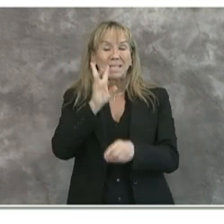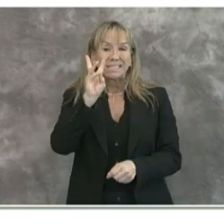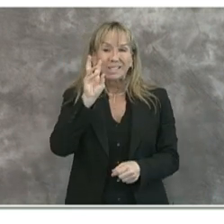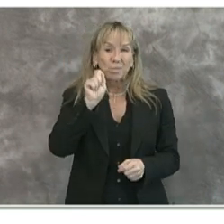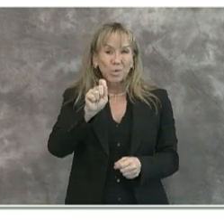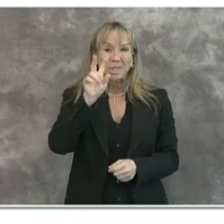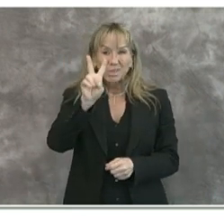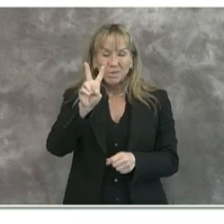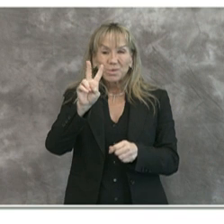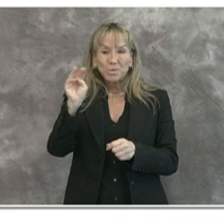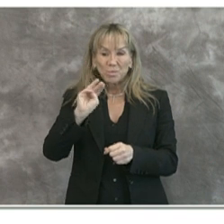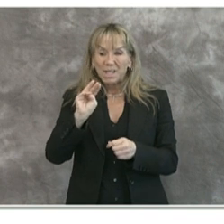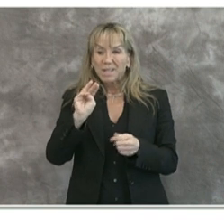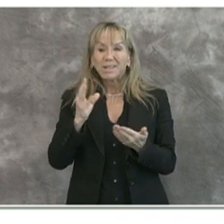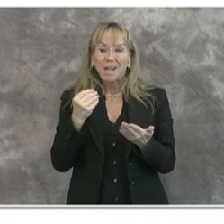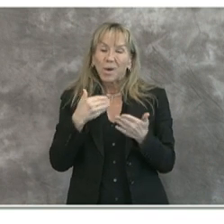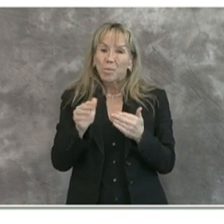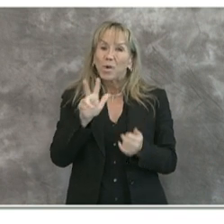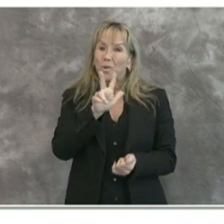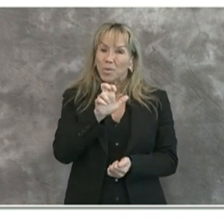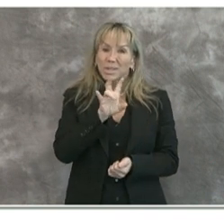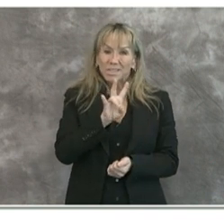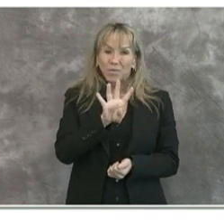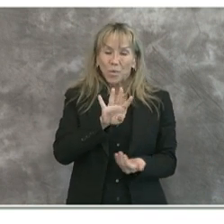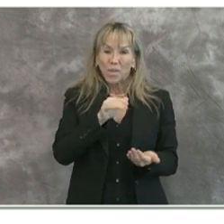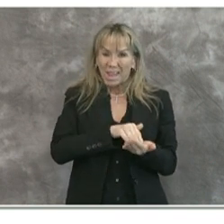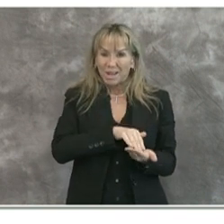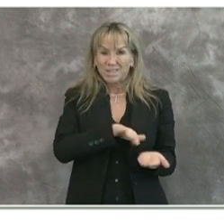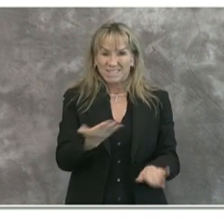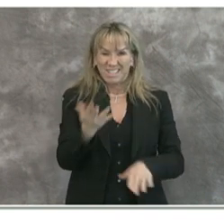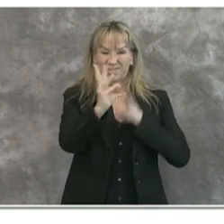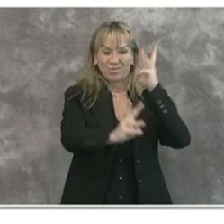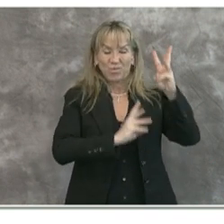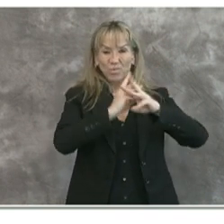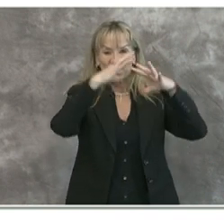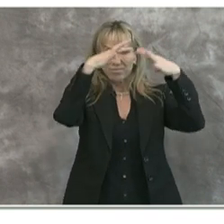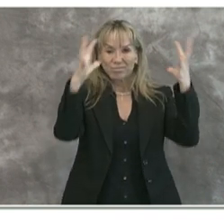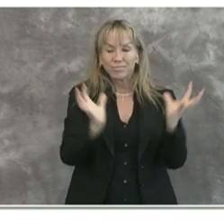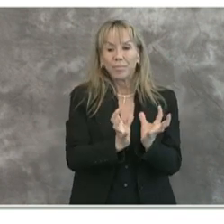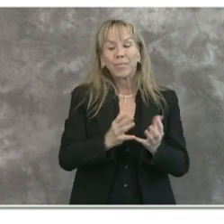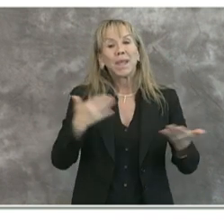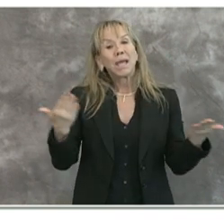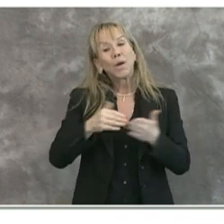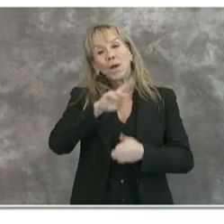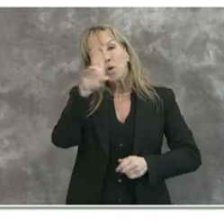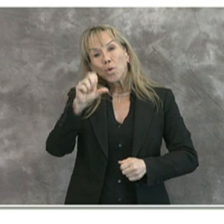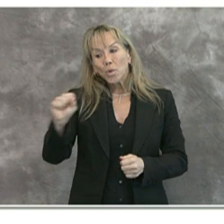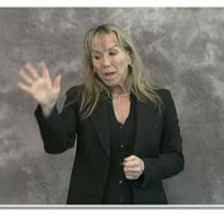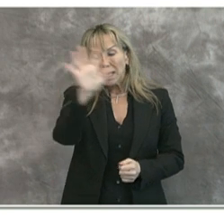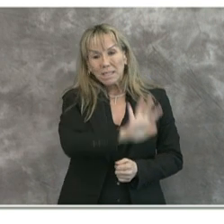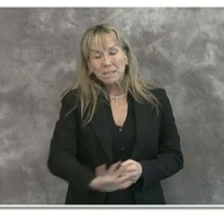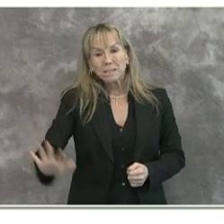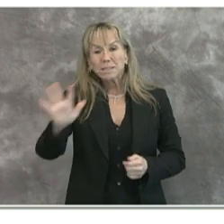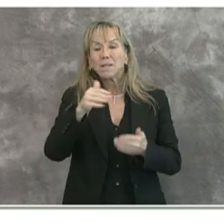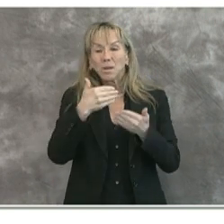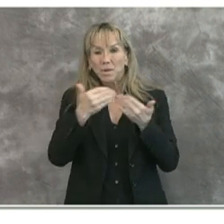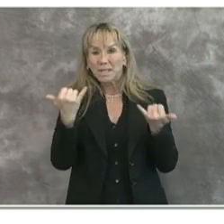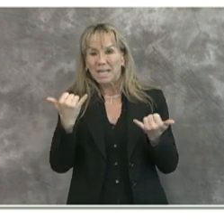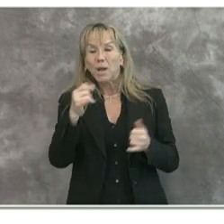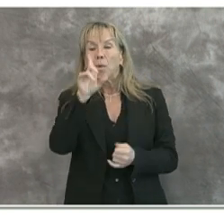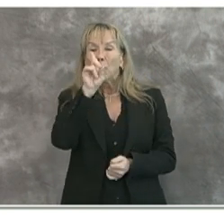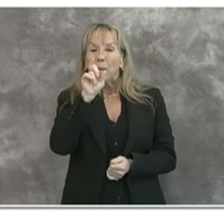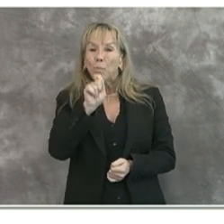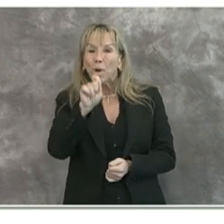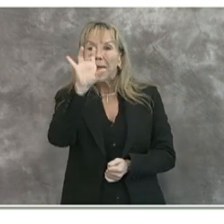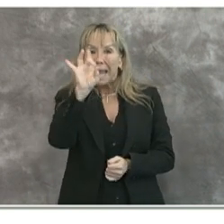cases, including almost 374,000 deaths. Nationwide, the United States is reporting almost 1.8